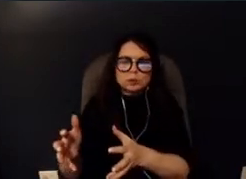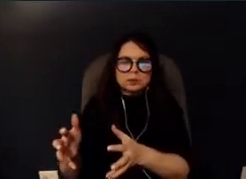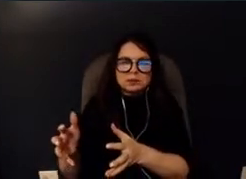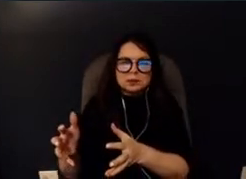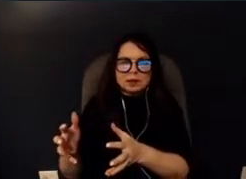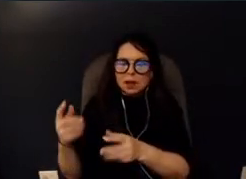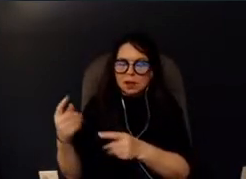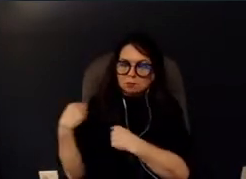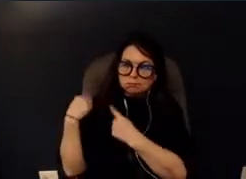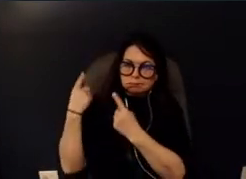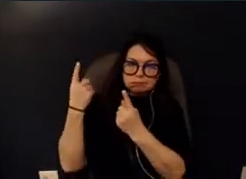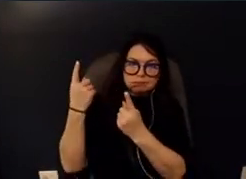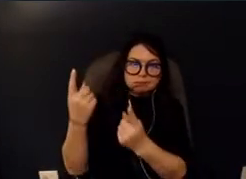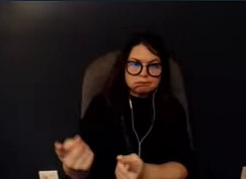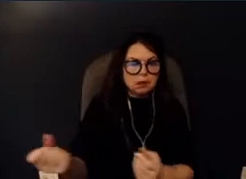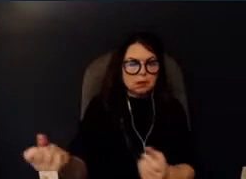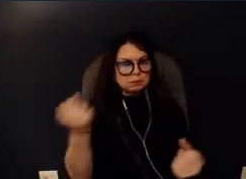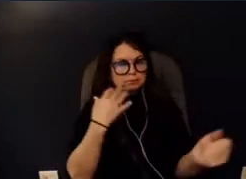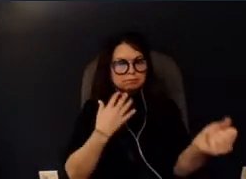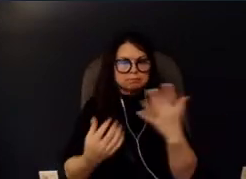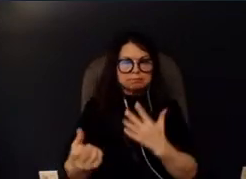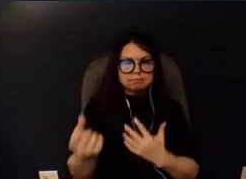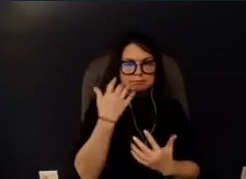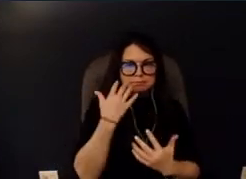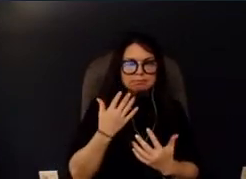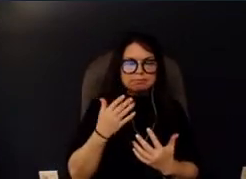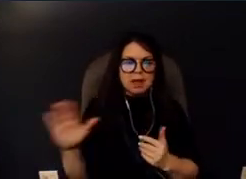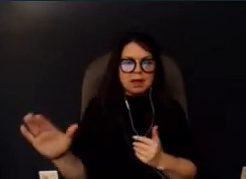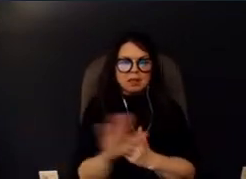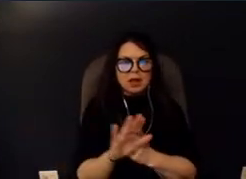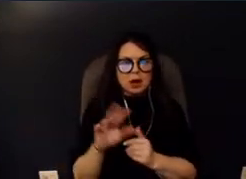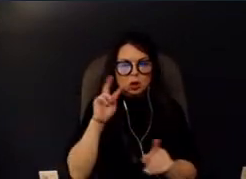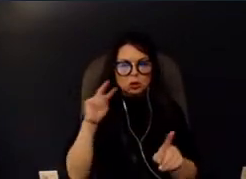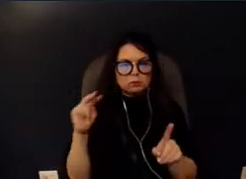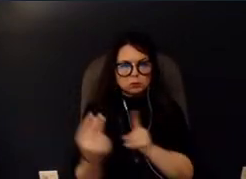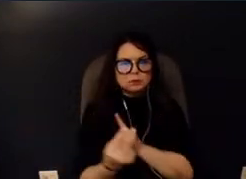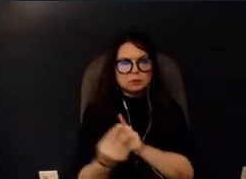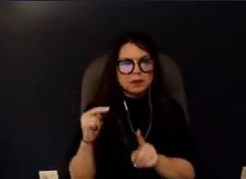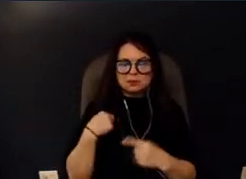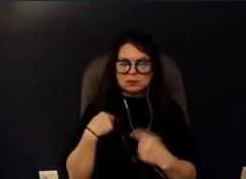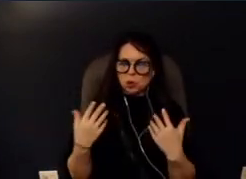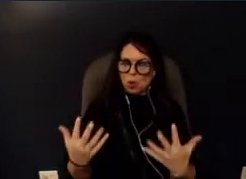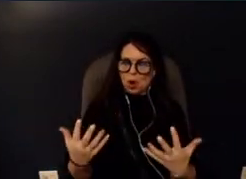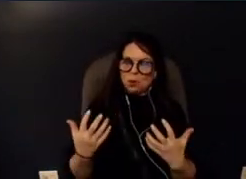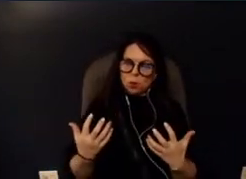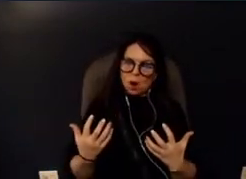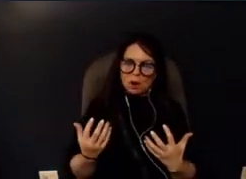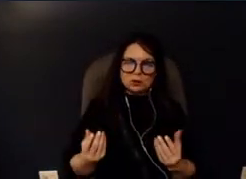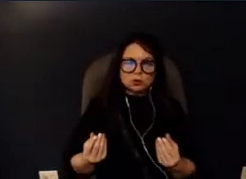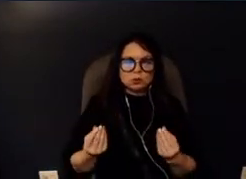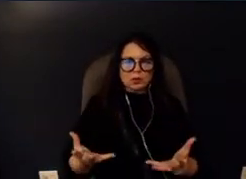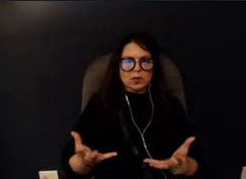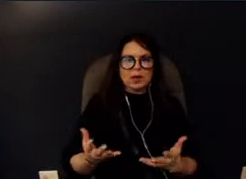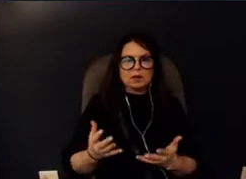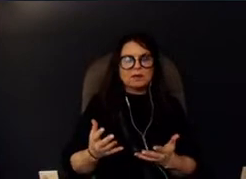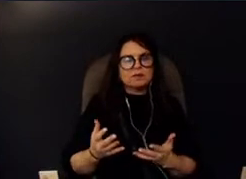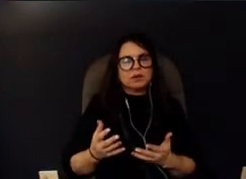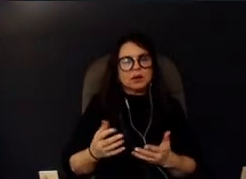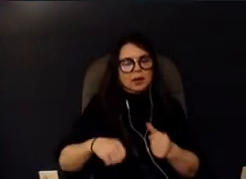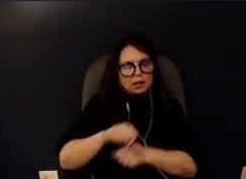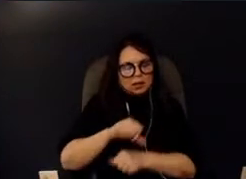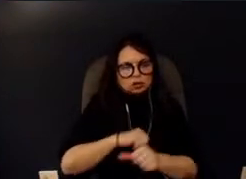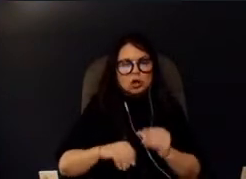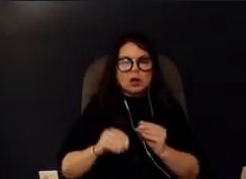us to give each other the grace of time, because I really reject the